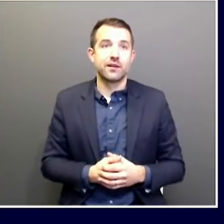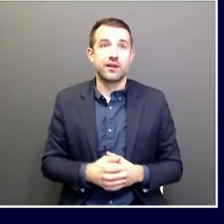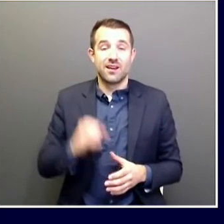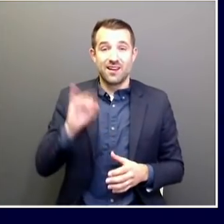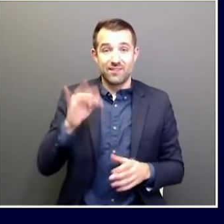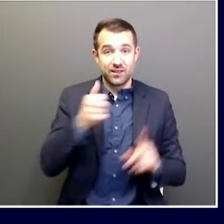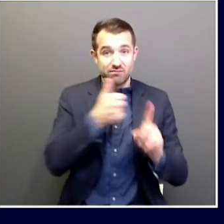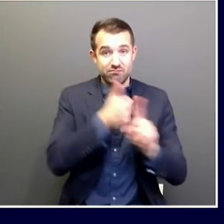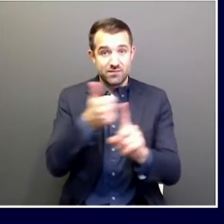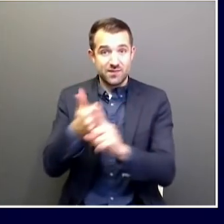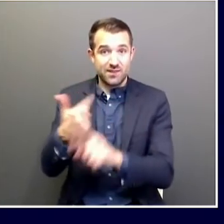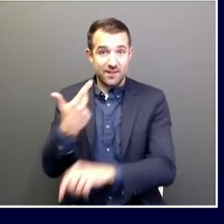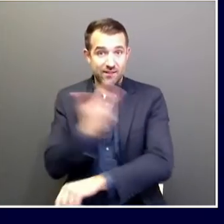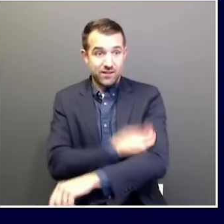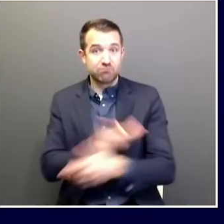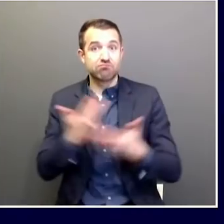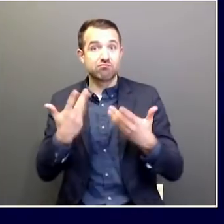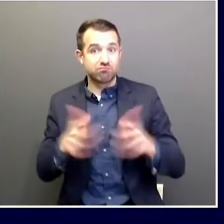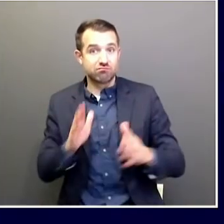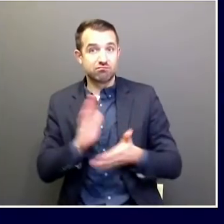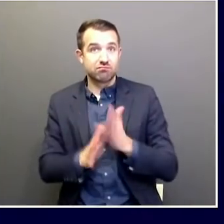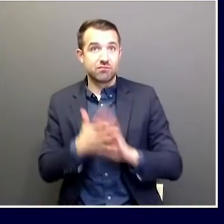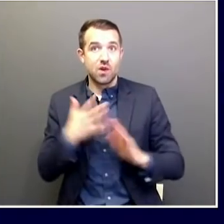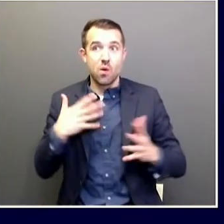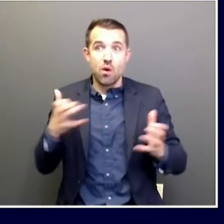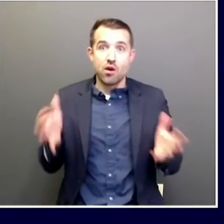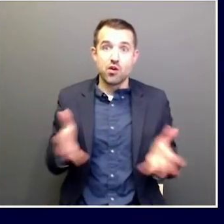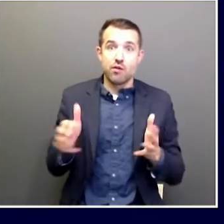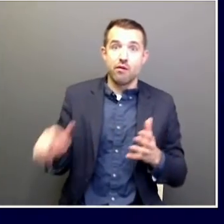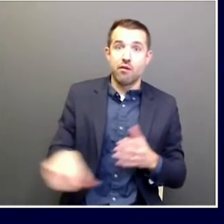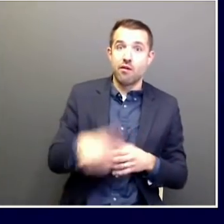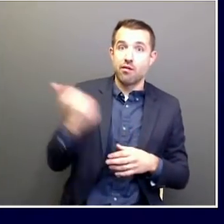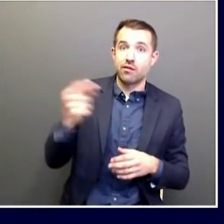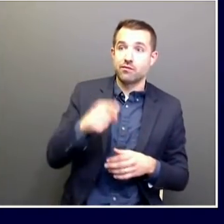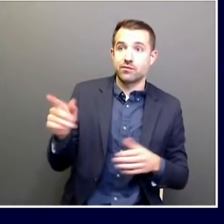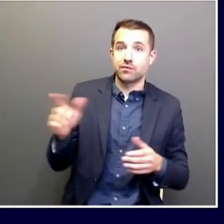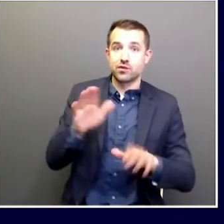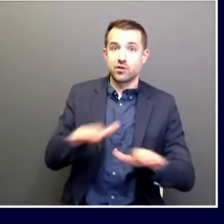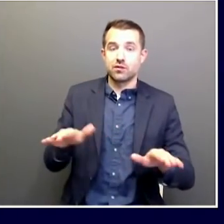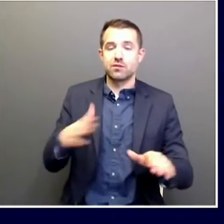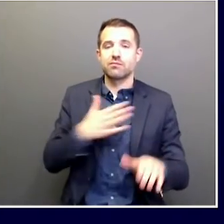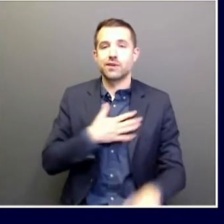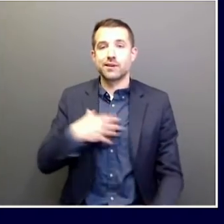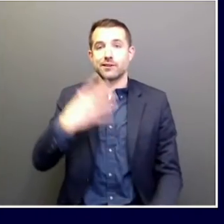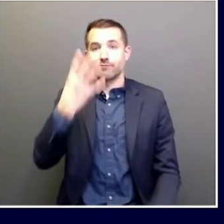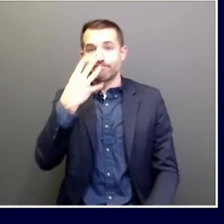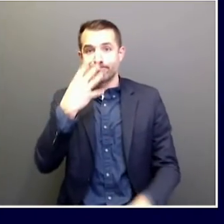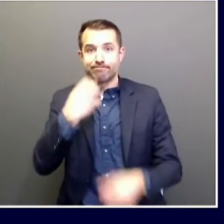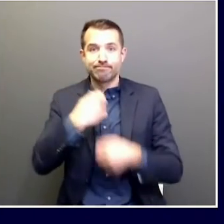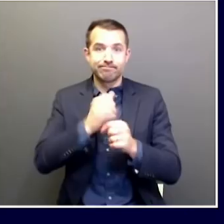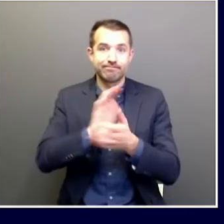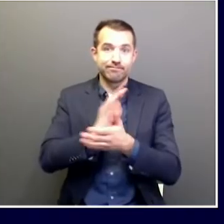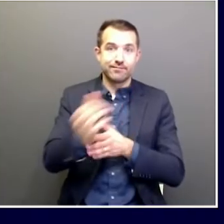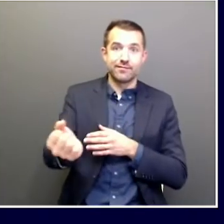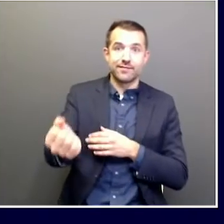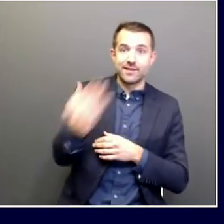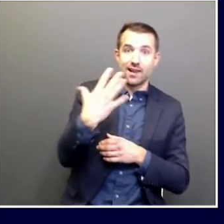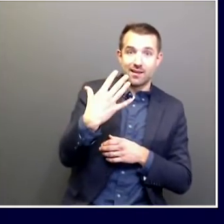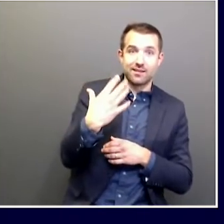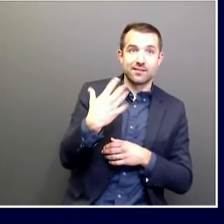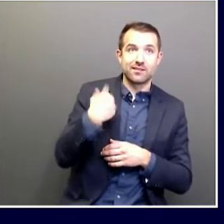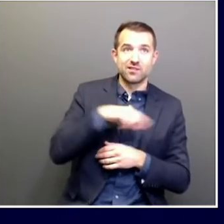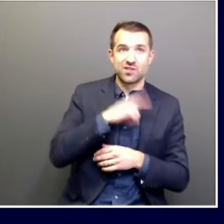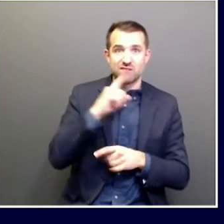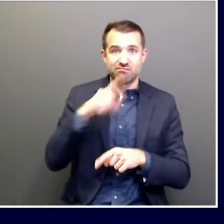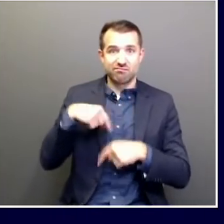want to encourage others like them to help us, because we do believe we're in that phase, again, only a couple weeks in here, where we want